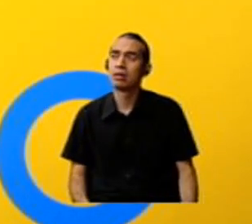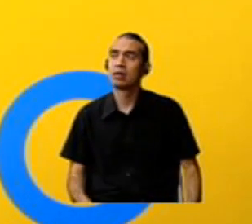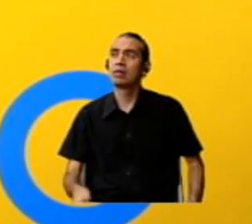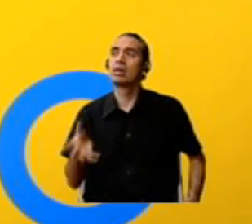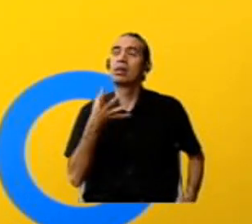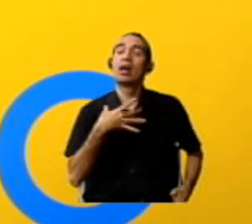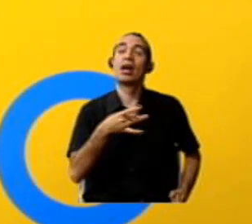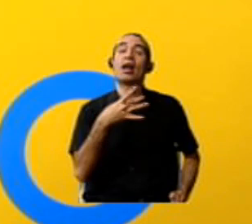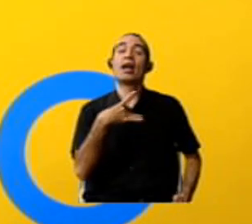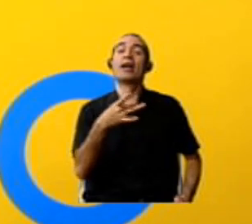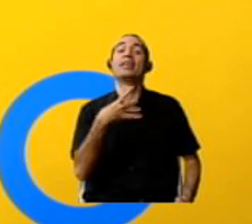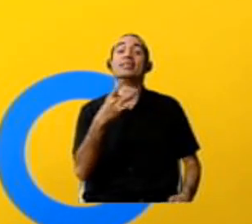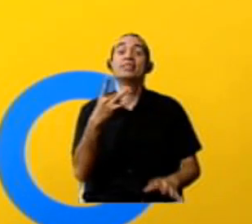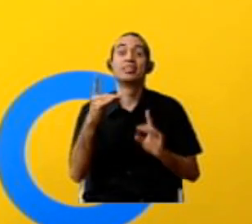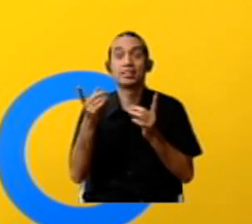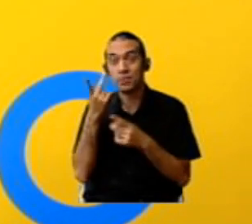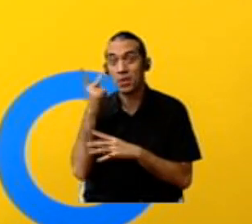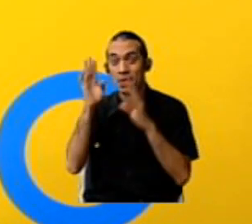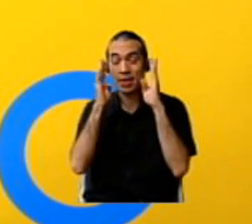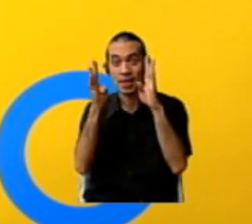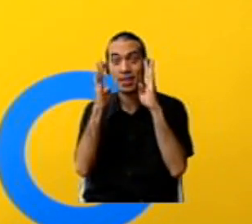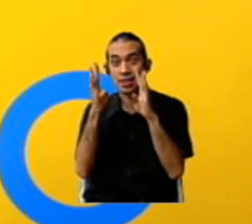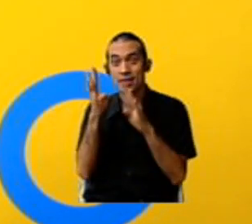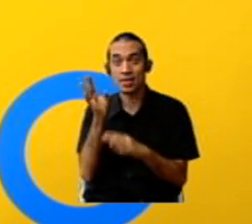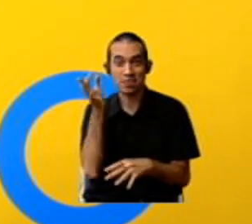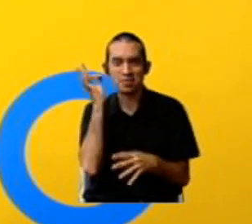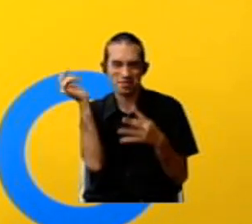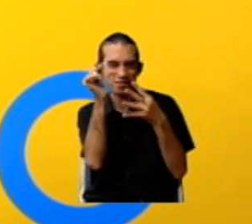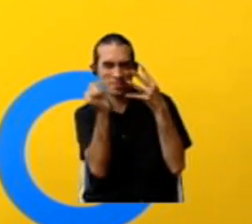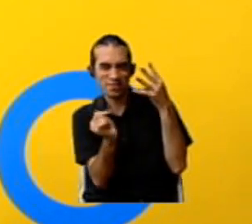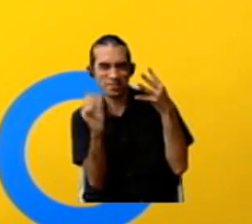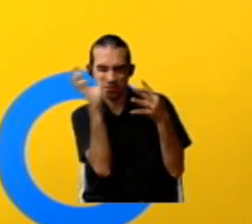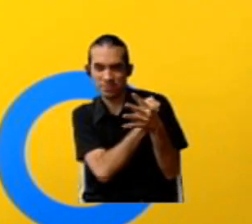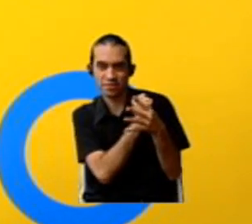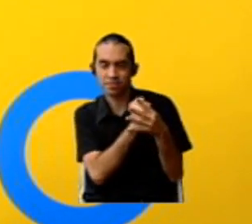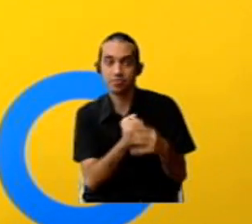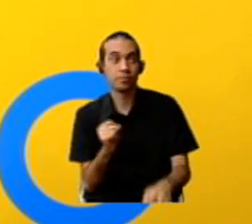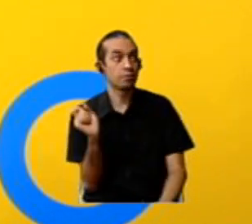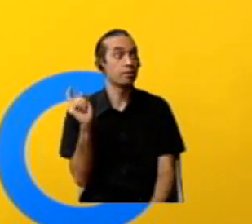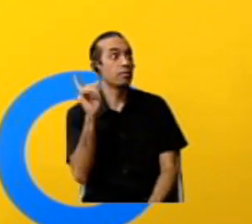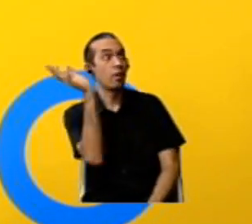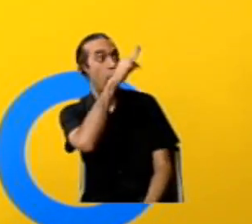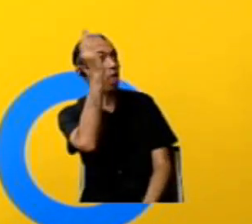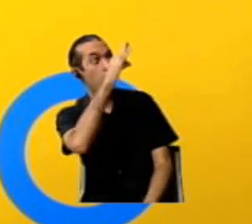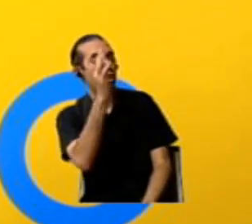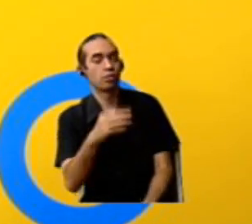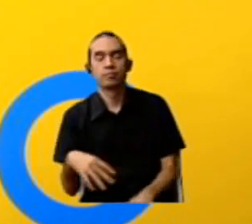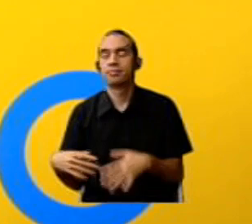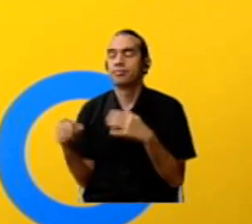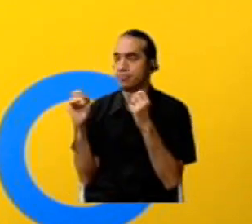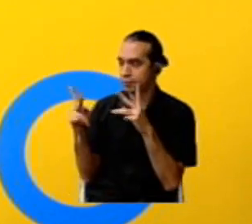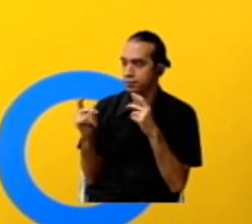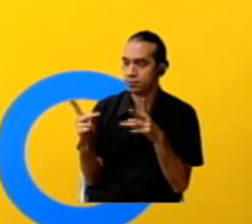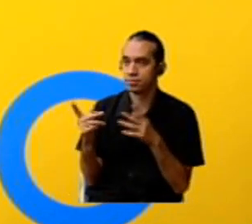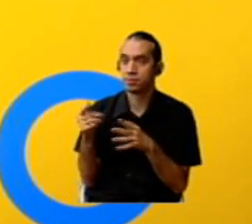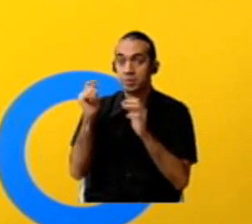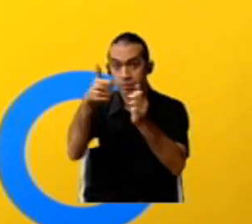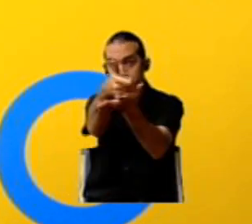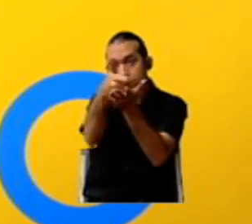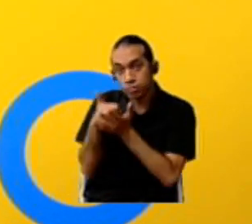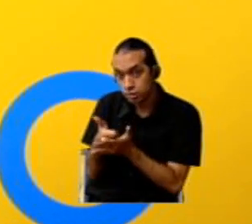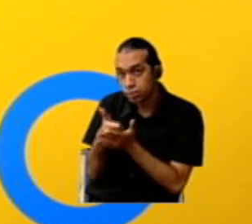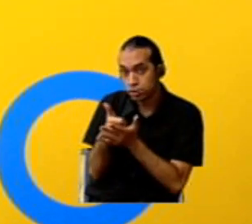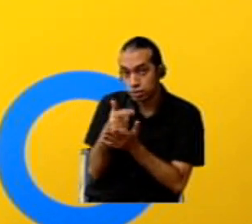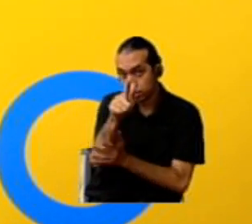Interesting, Charlie. Did you pay attention to her symptoms? No? Okay. Can you help Charlie at